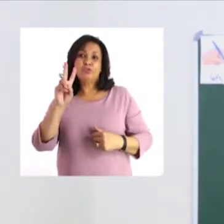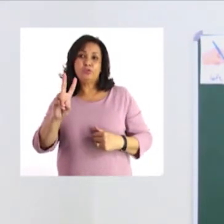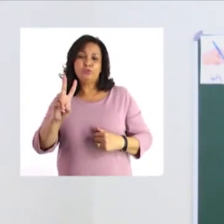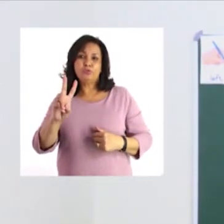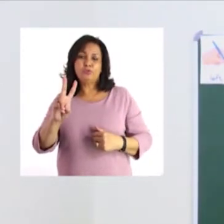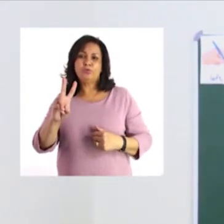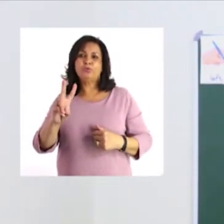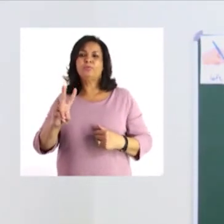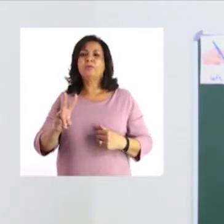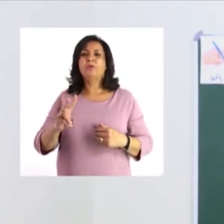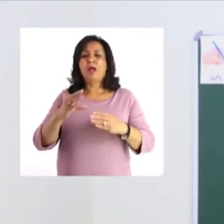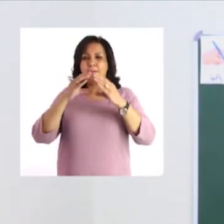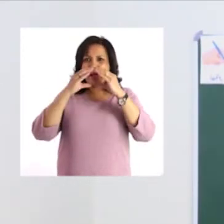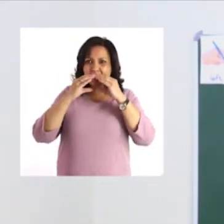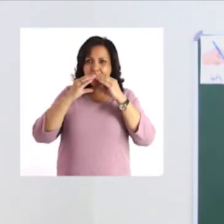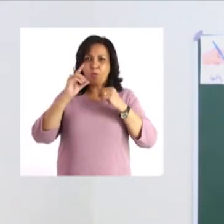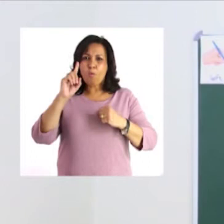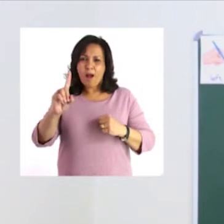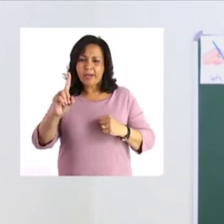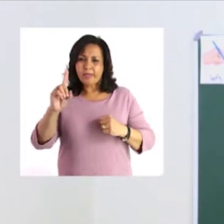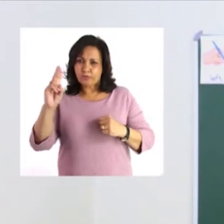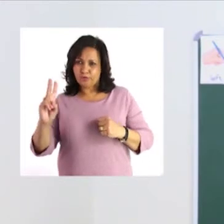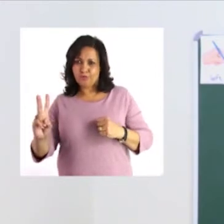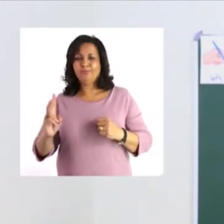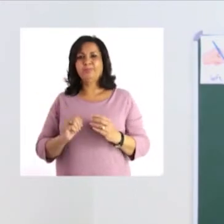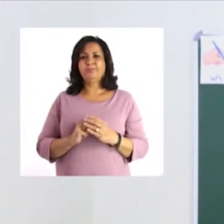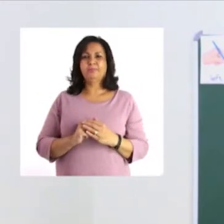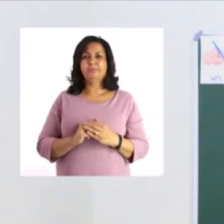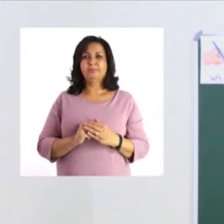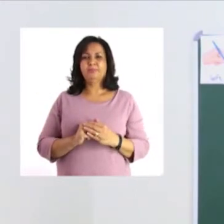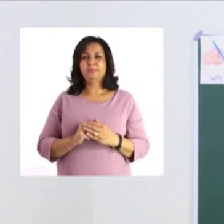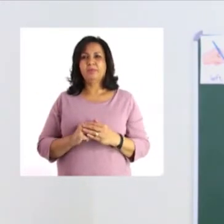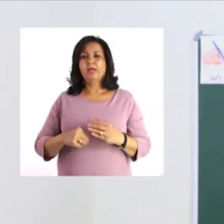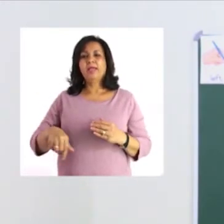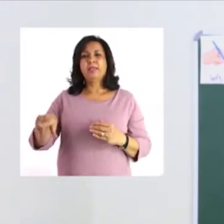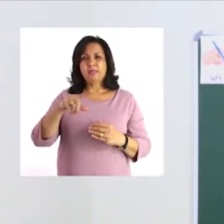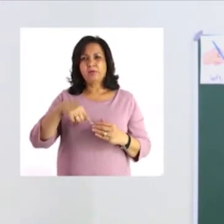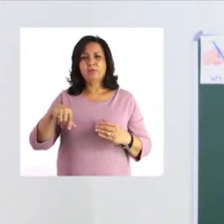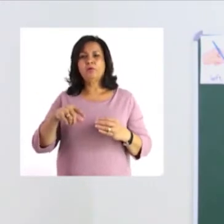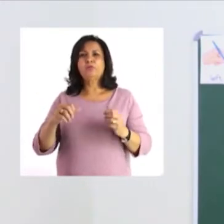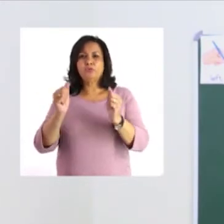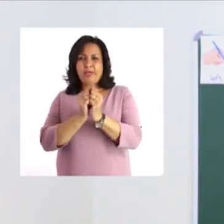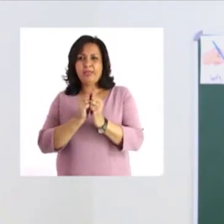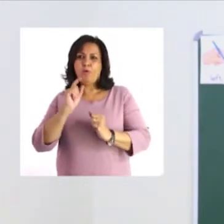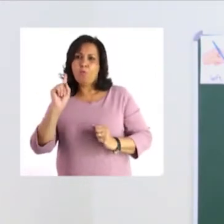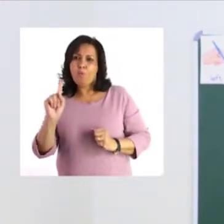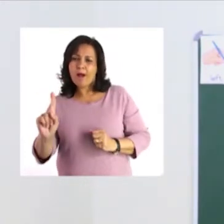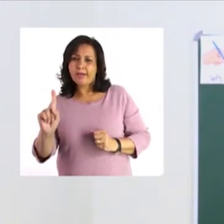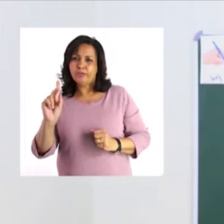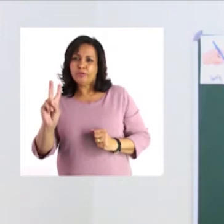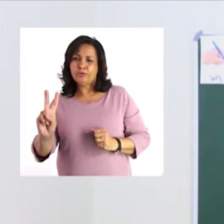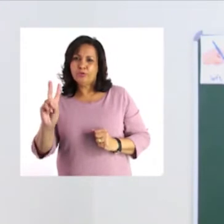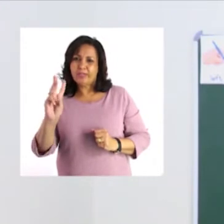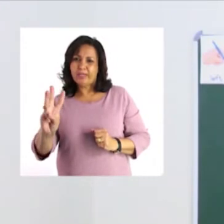more burgers. 1, 2. Let's count them all together. 1,